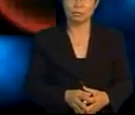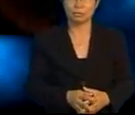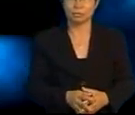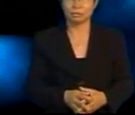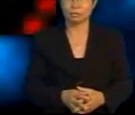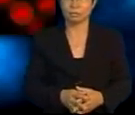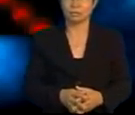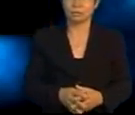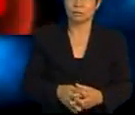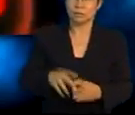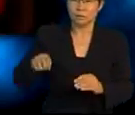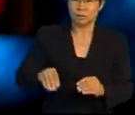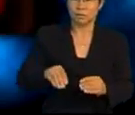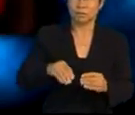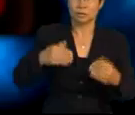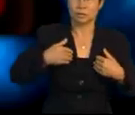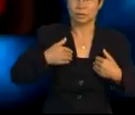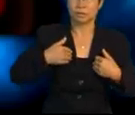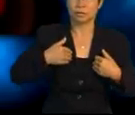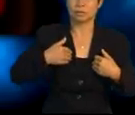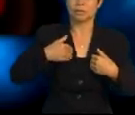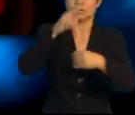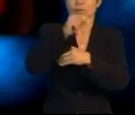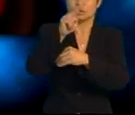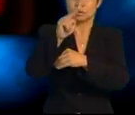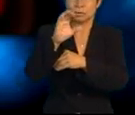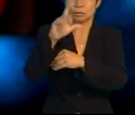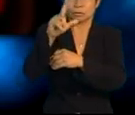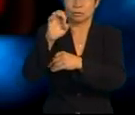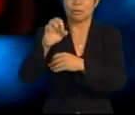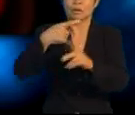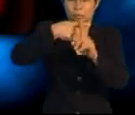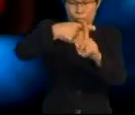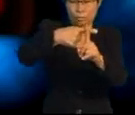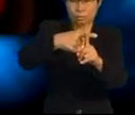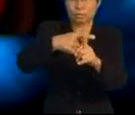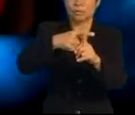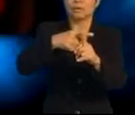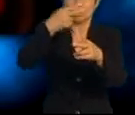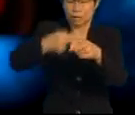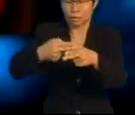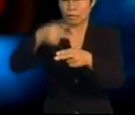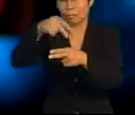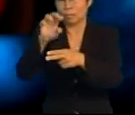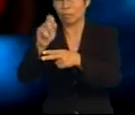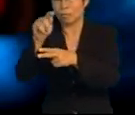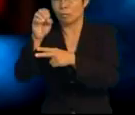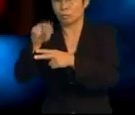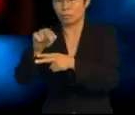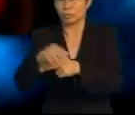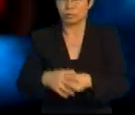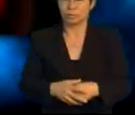They orbit around a nucleus which is made up of positively charged particles called protons